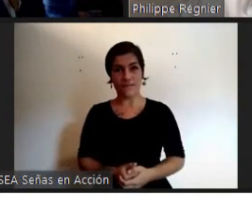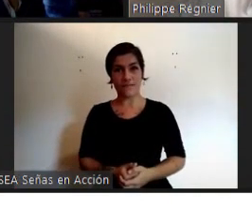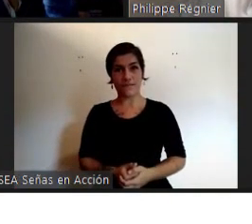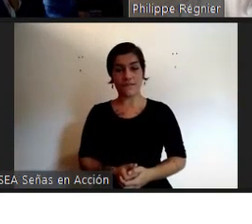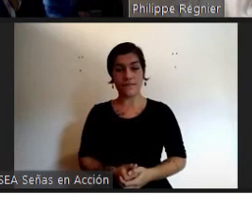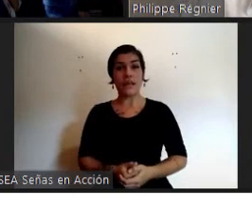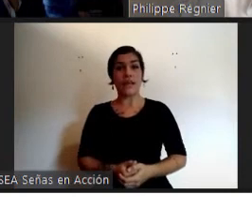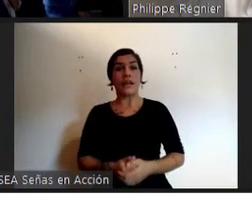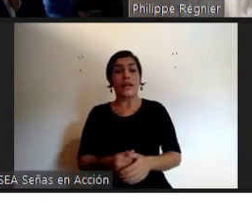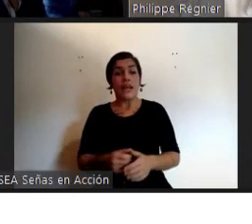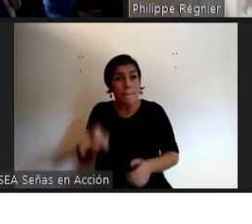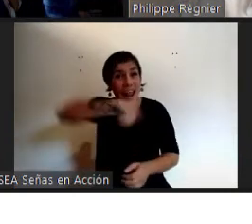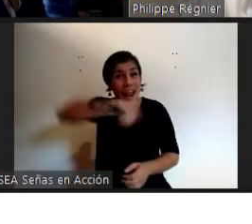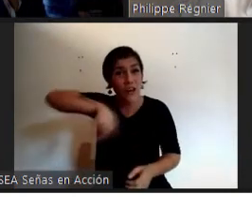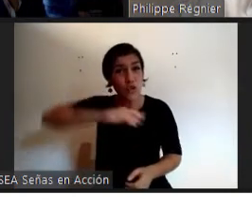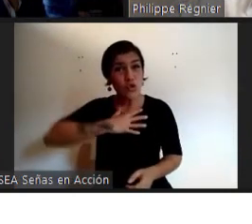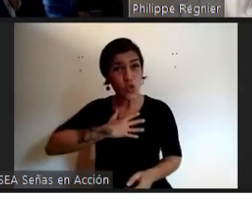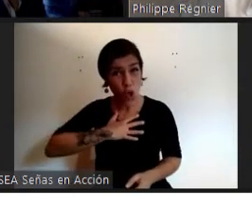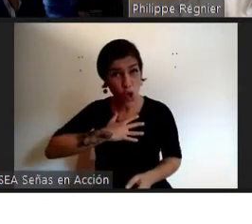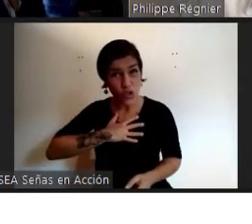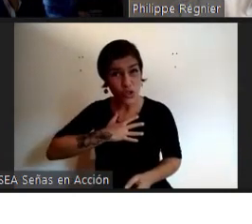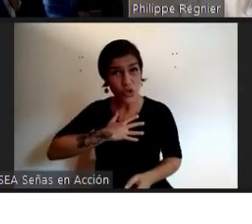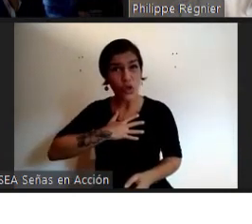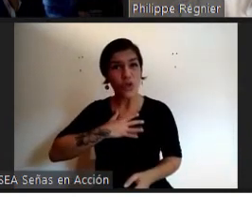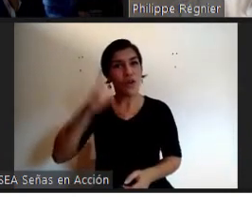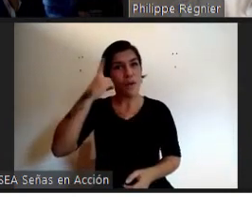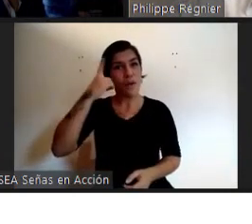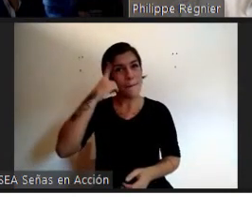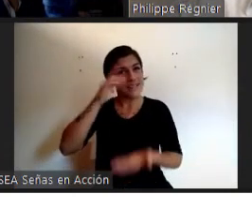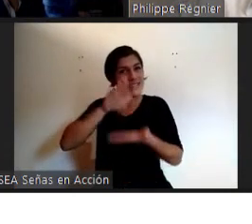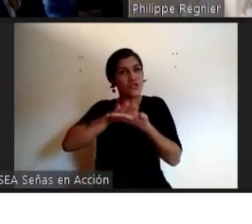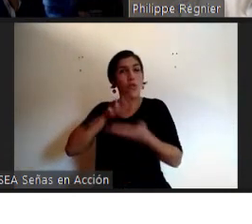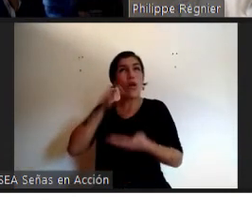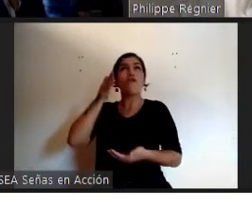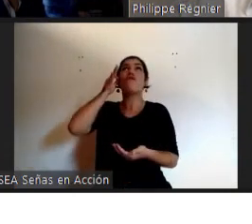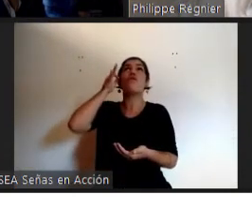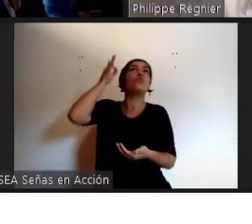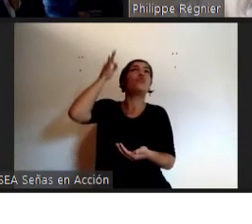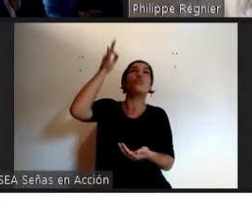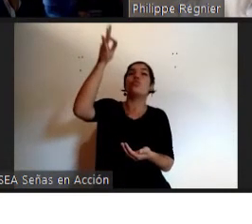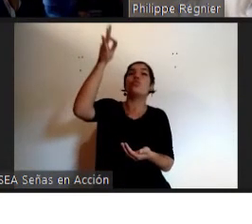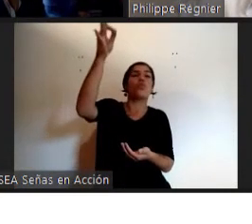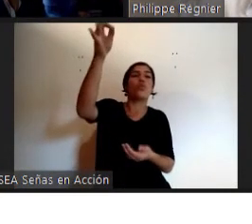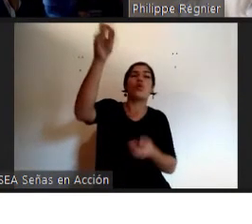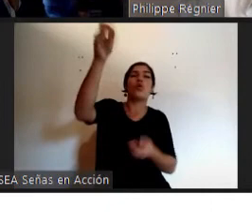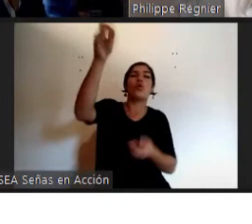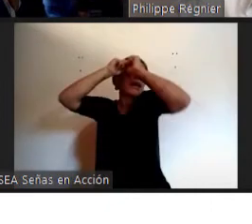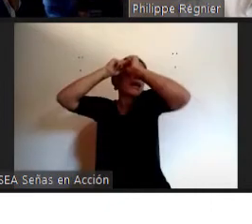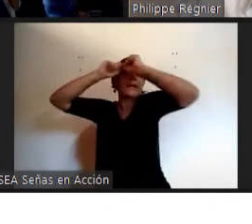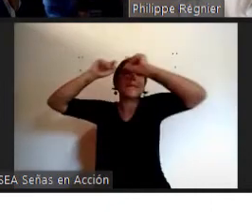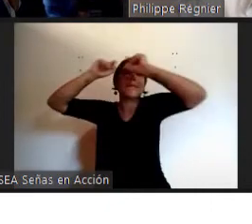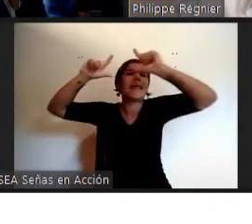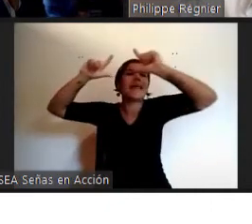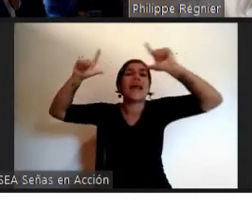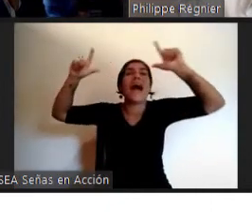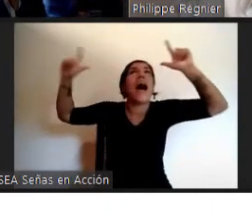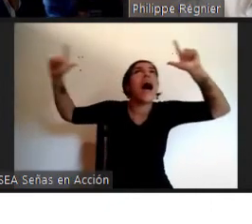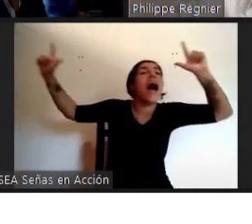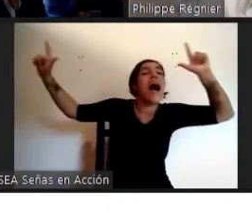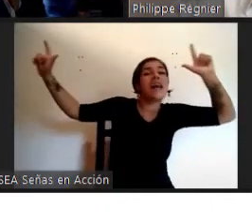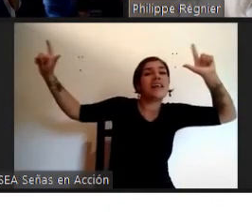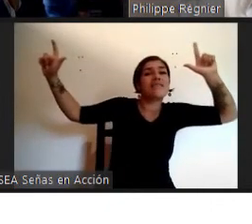I'm trying to say here is that this assumption to imagine the future bears with it the problem that is it